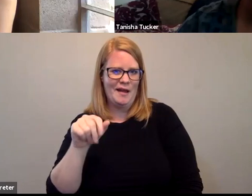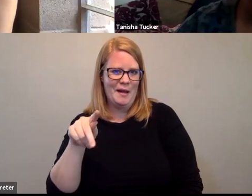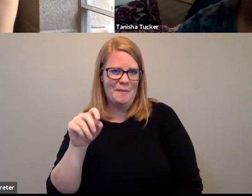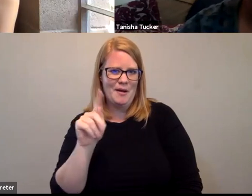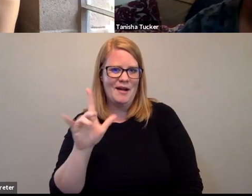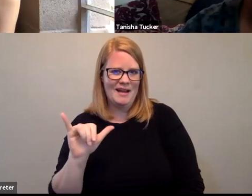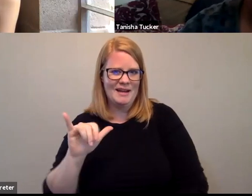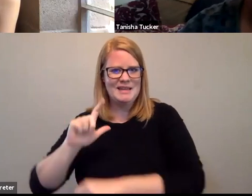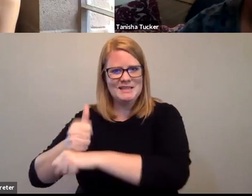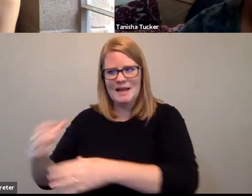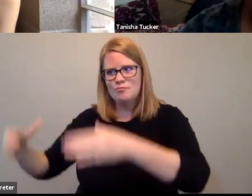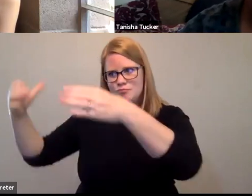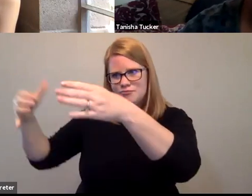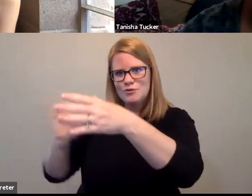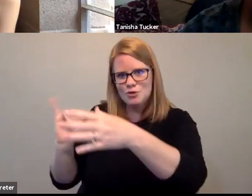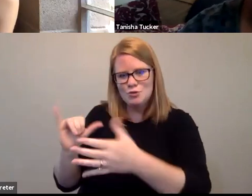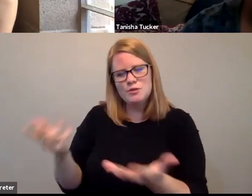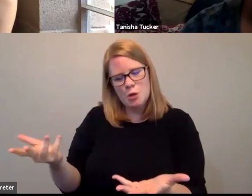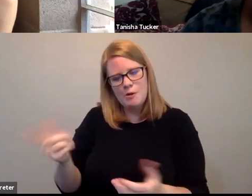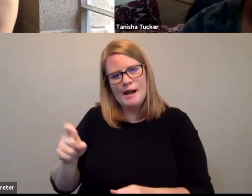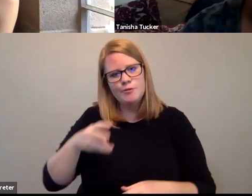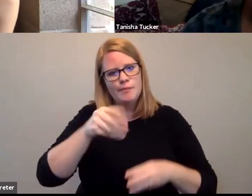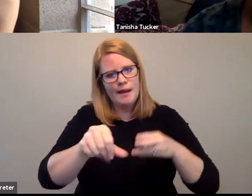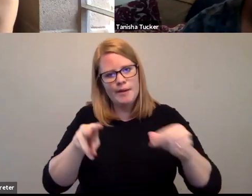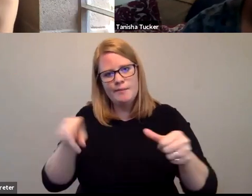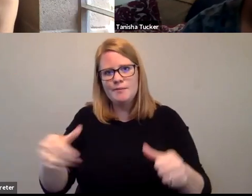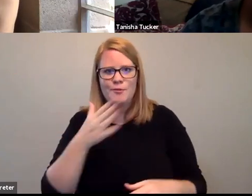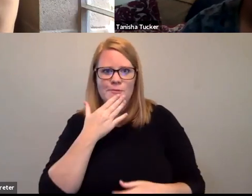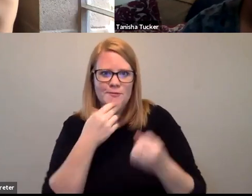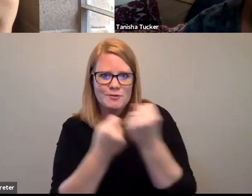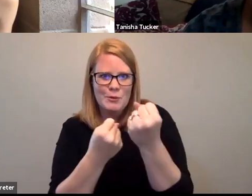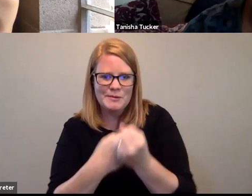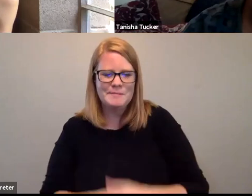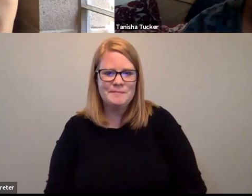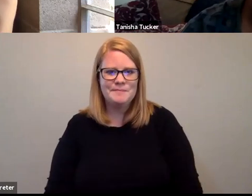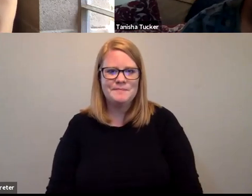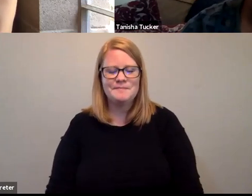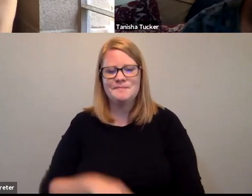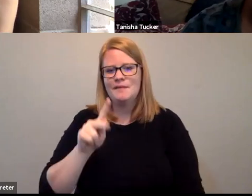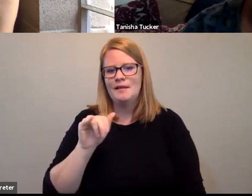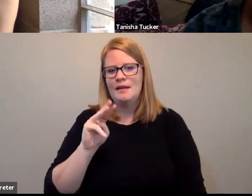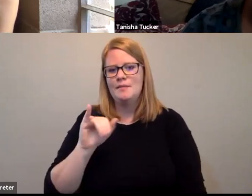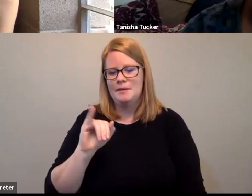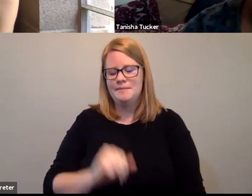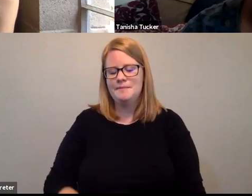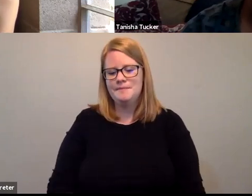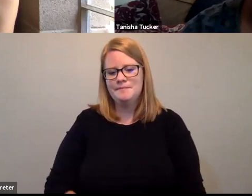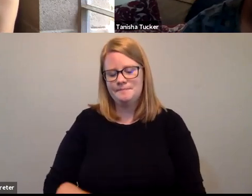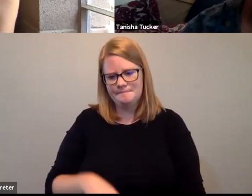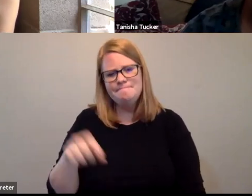it might be the nature of your family, or the nature of the harvest, or the nature of the saguaro itself,